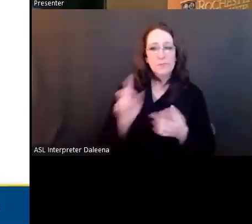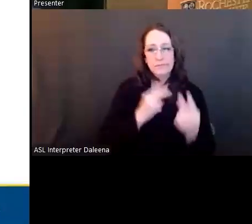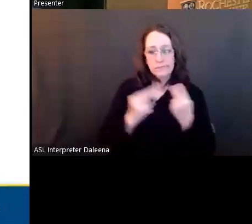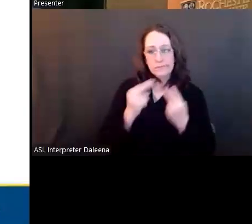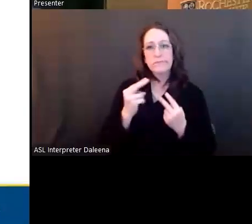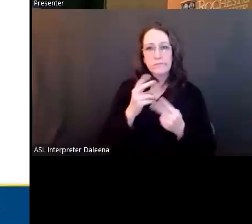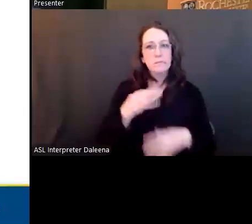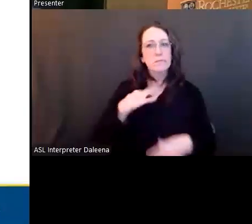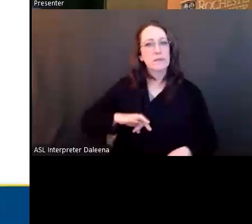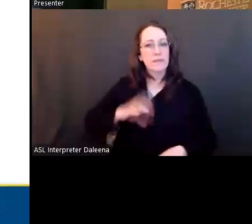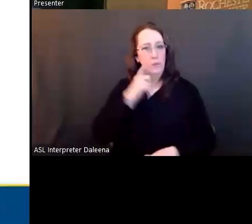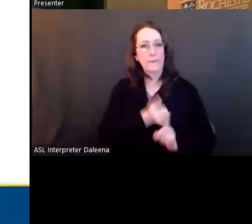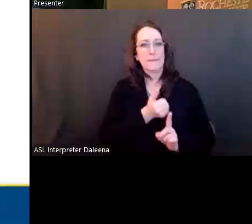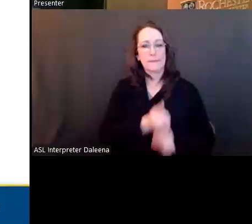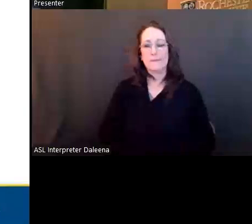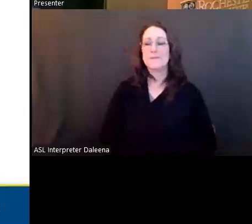very beneficial to him.